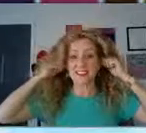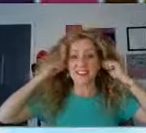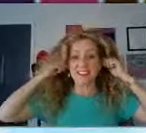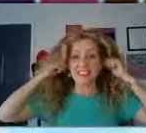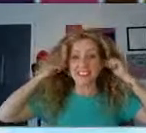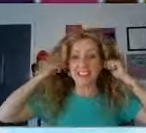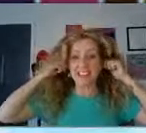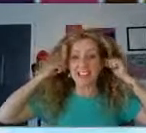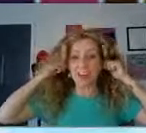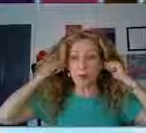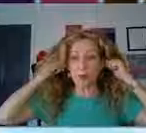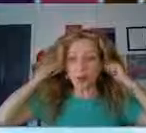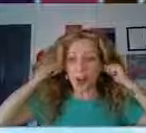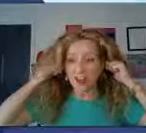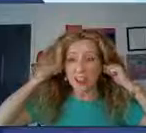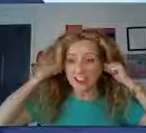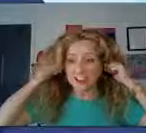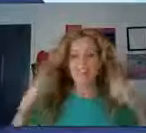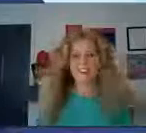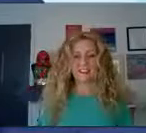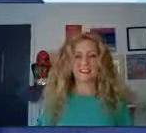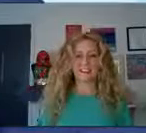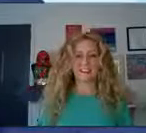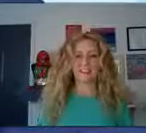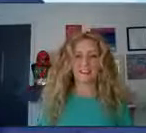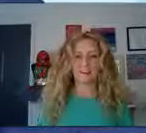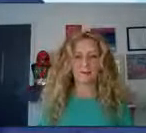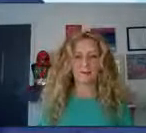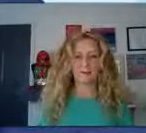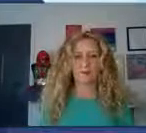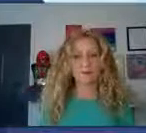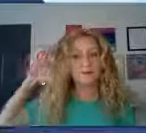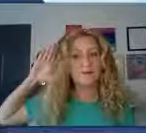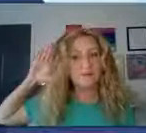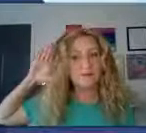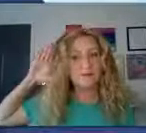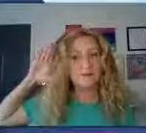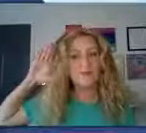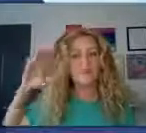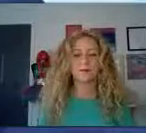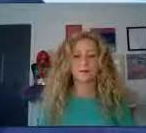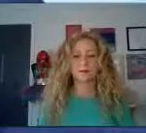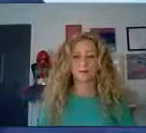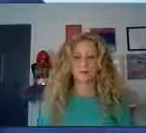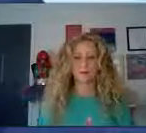wiggling my ears. Are you wiggling yours? I hope you are. Listen to what Jesus said in the Bible.